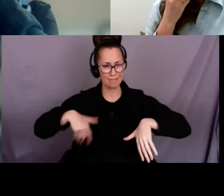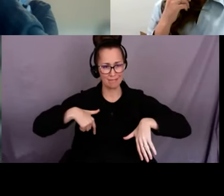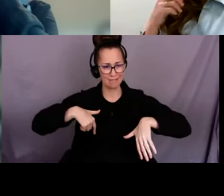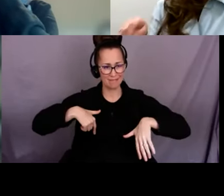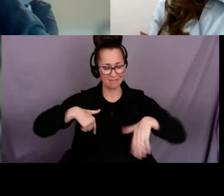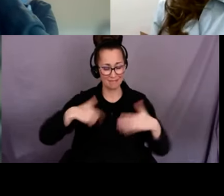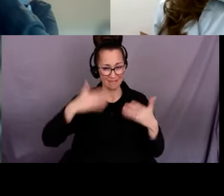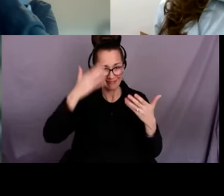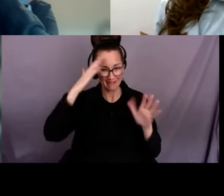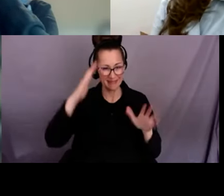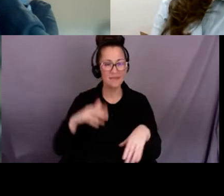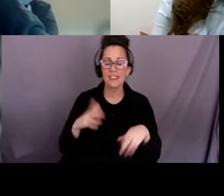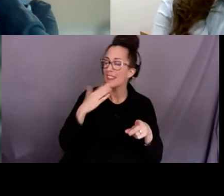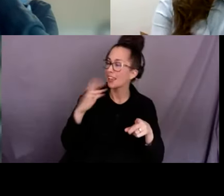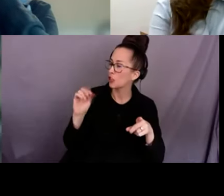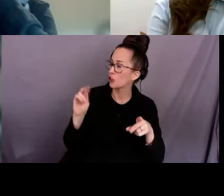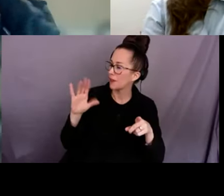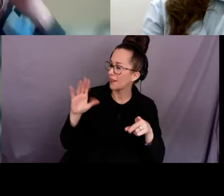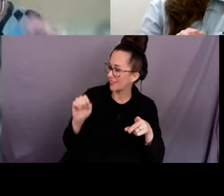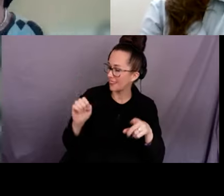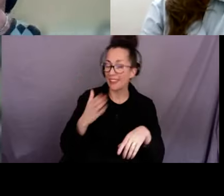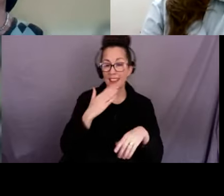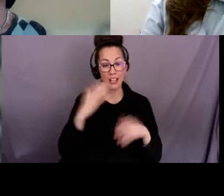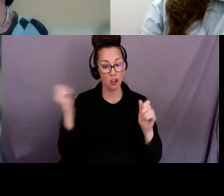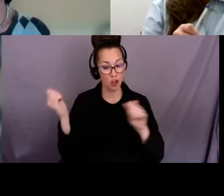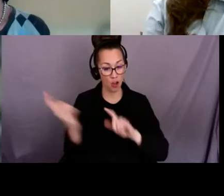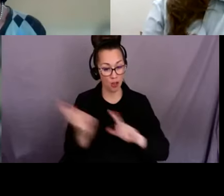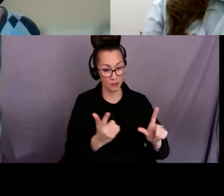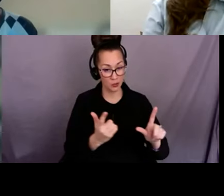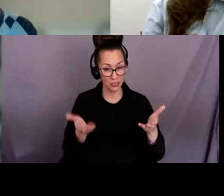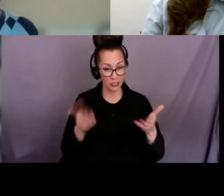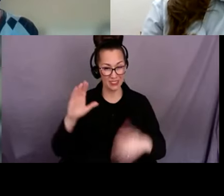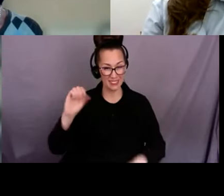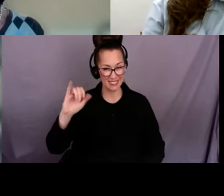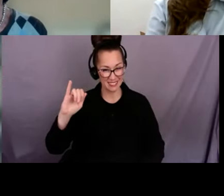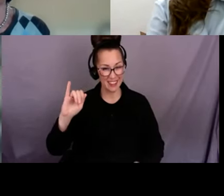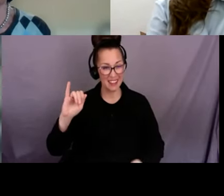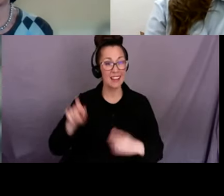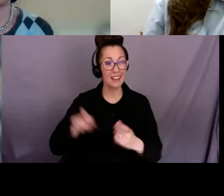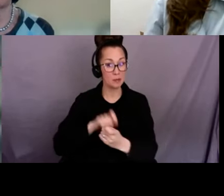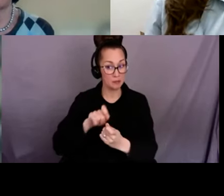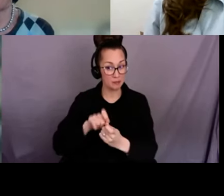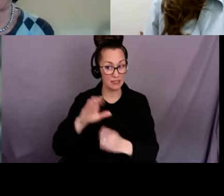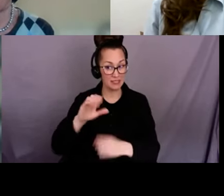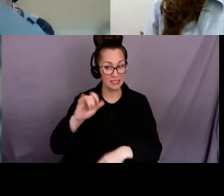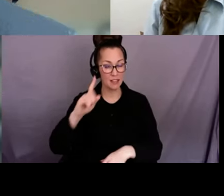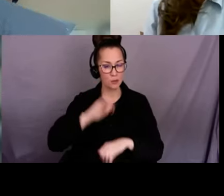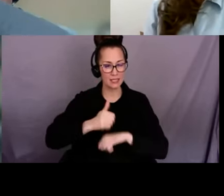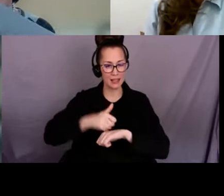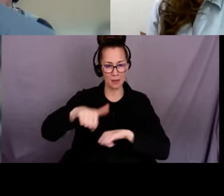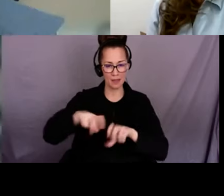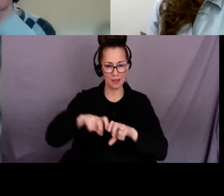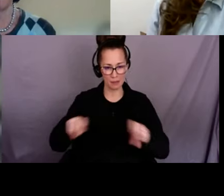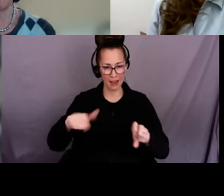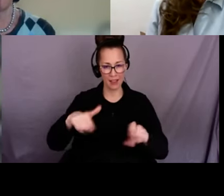Thanks, Ronnie. And thanks to all of you folks at College of Staten Island in particular for establishing this forum for this very